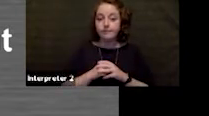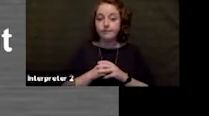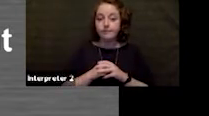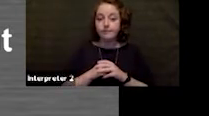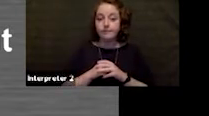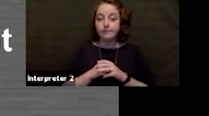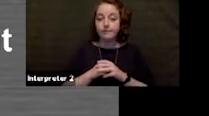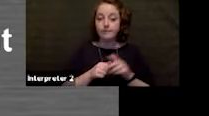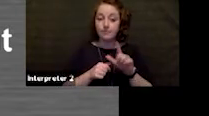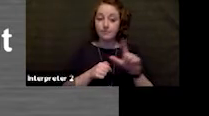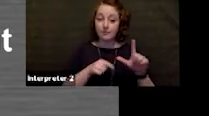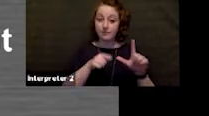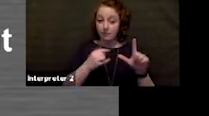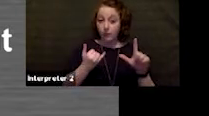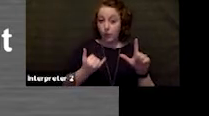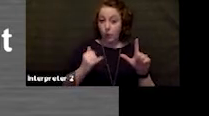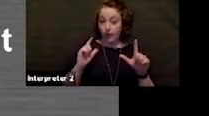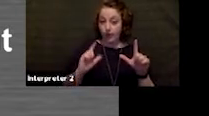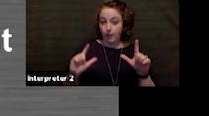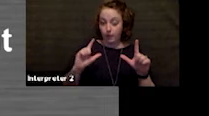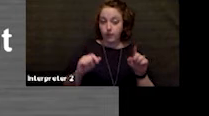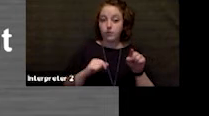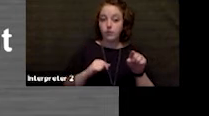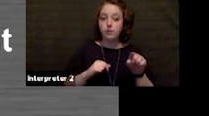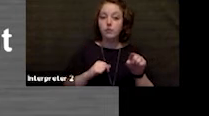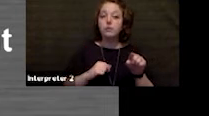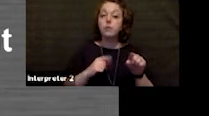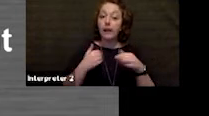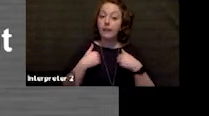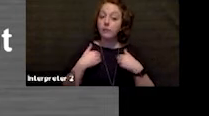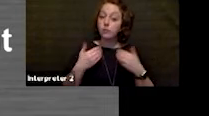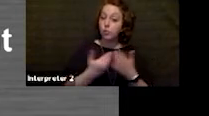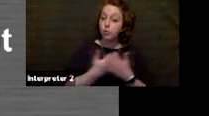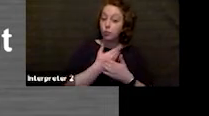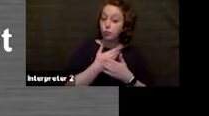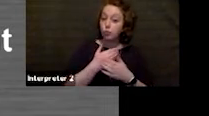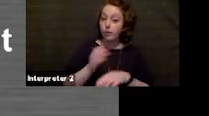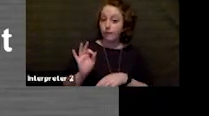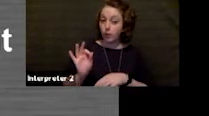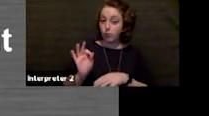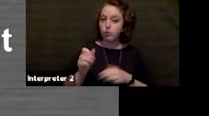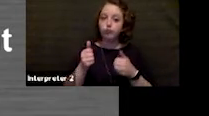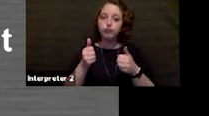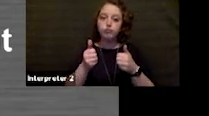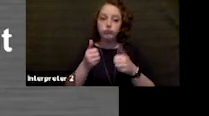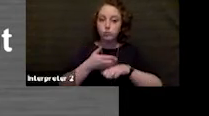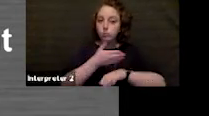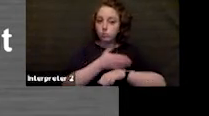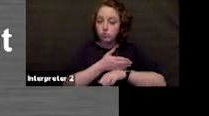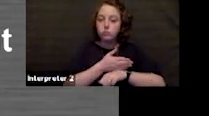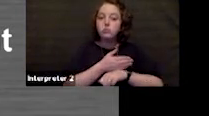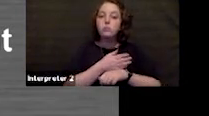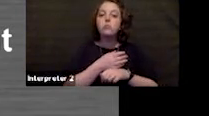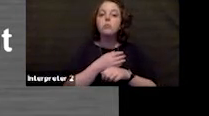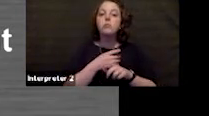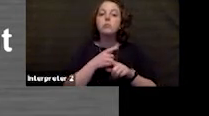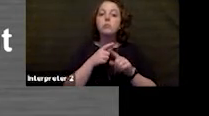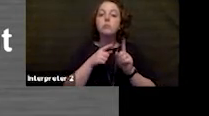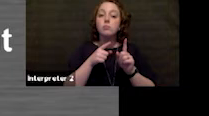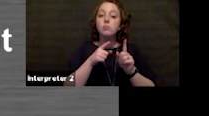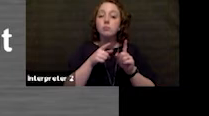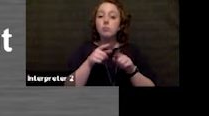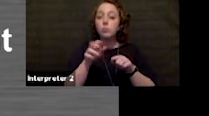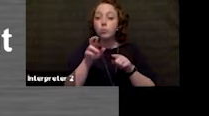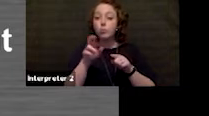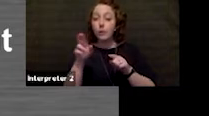a current library. Now, I will say we have some new furniture in there, which is definitely an upgrade. However, when we look at the picture on the